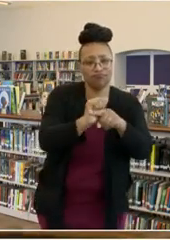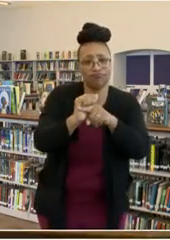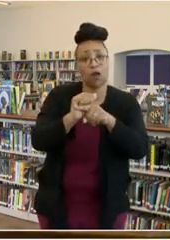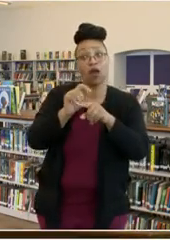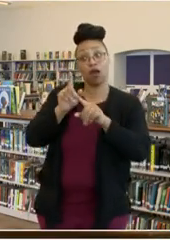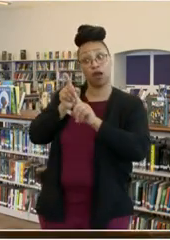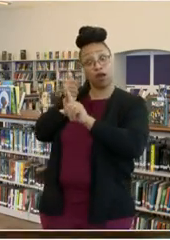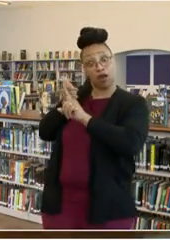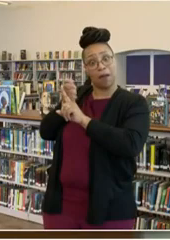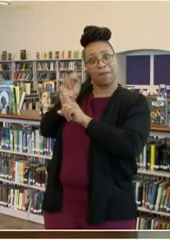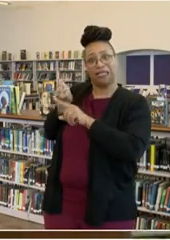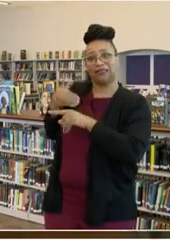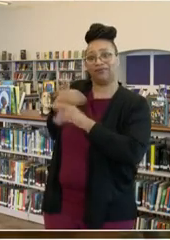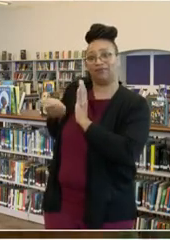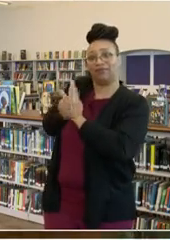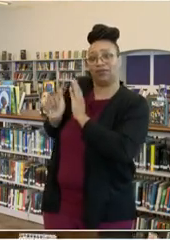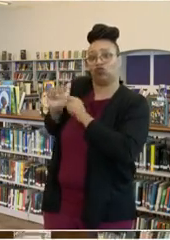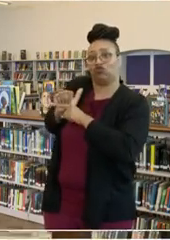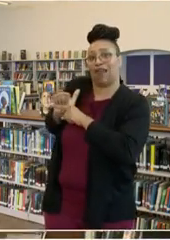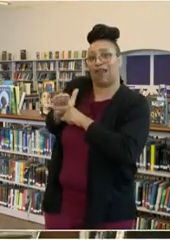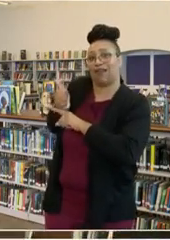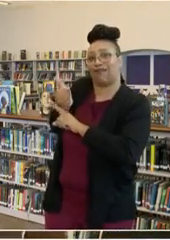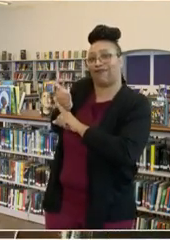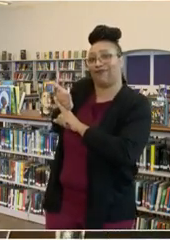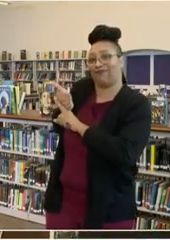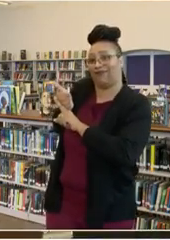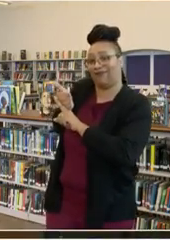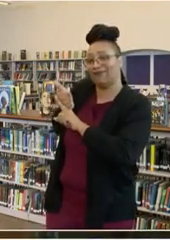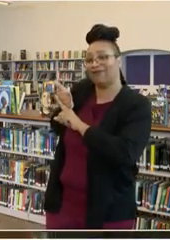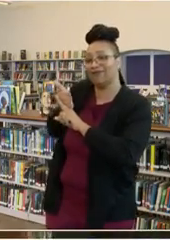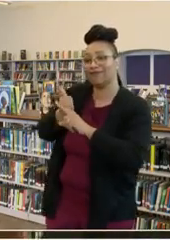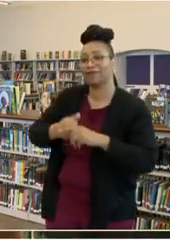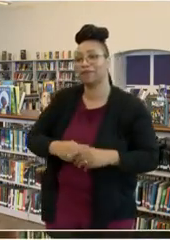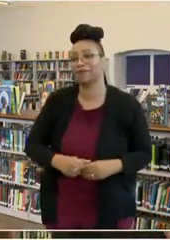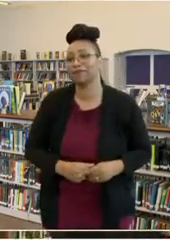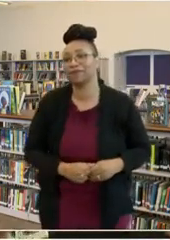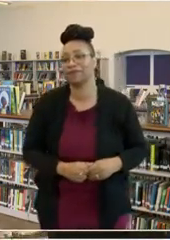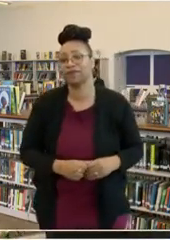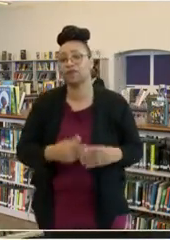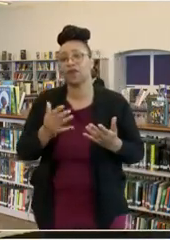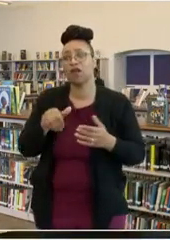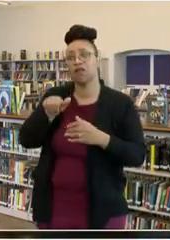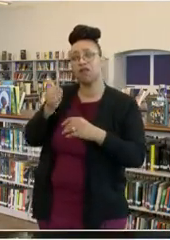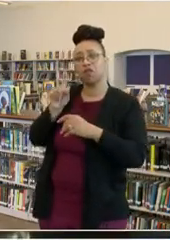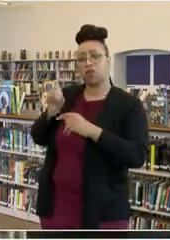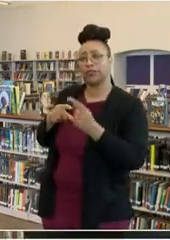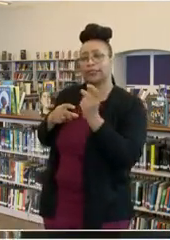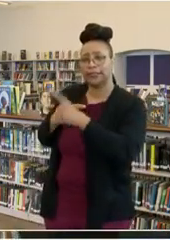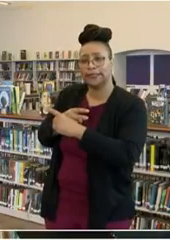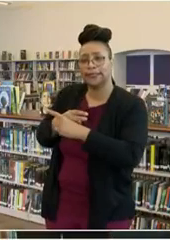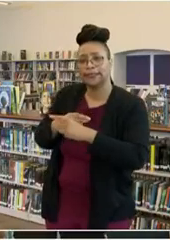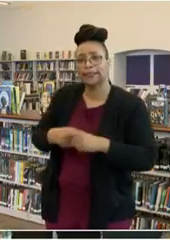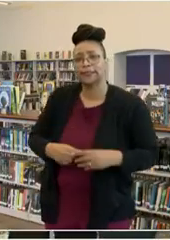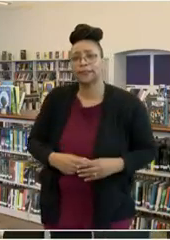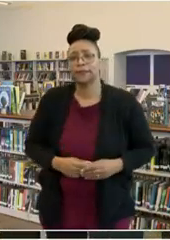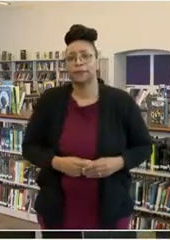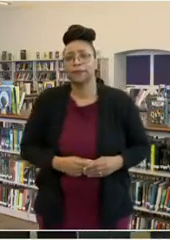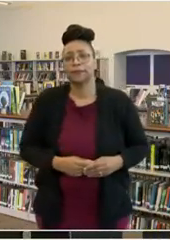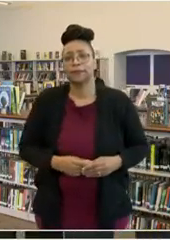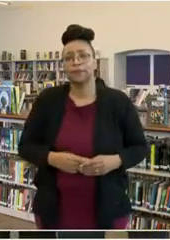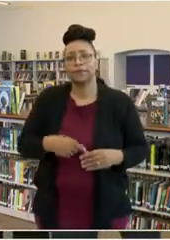I have one on-topic question and then one off-topic question. In terms of the demand for tutoring programs like this,